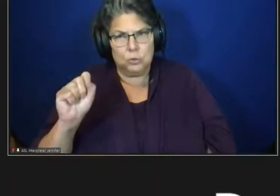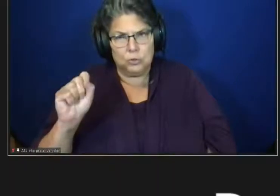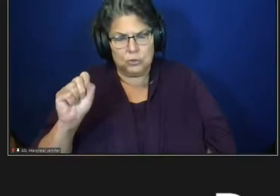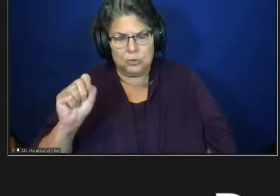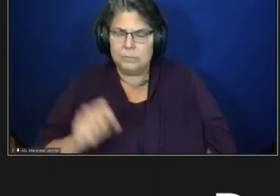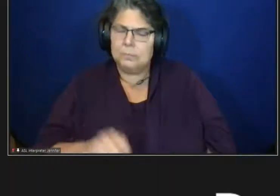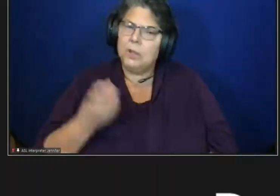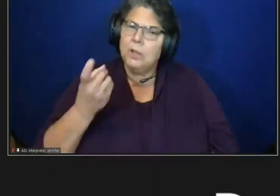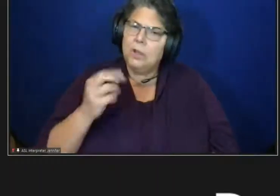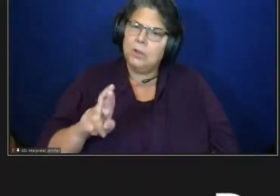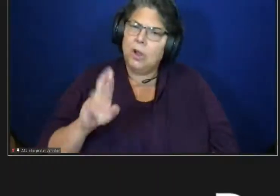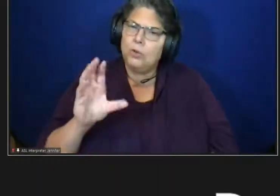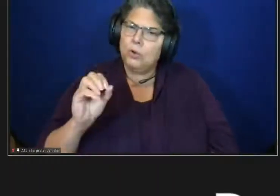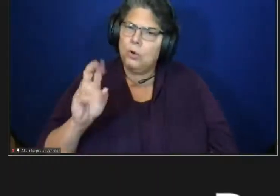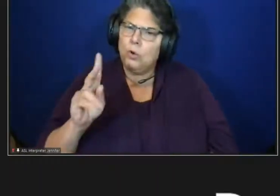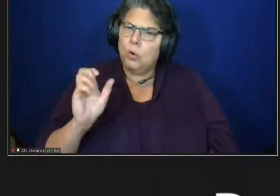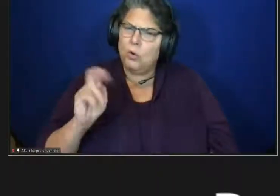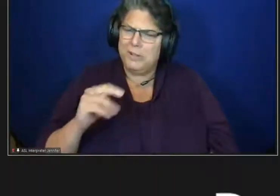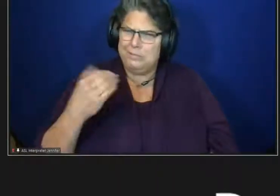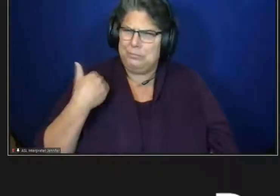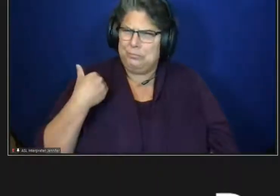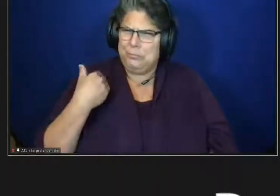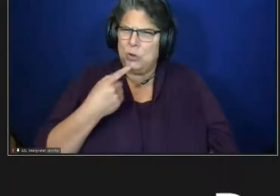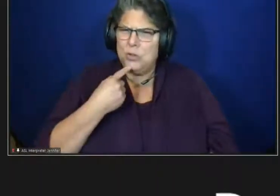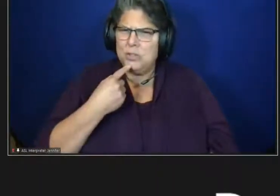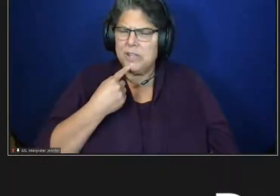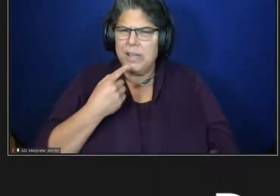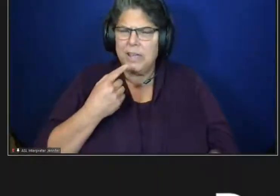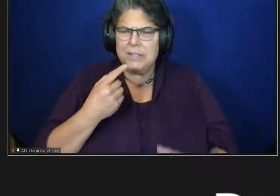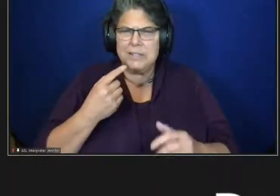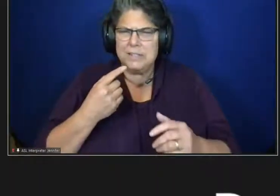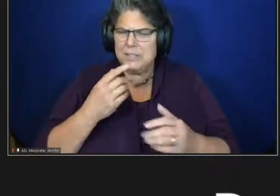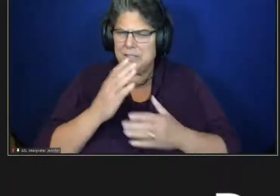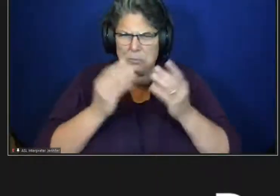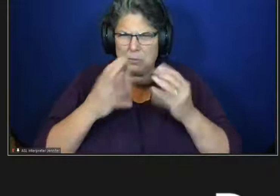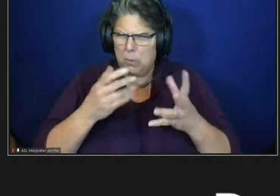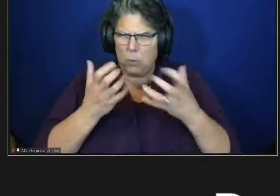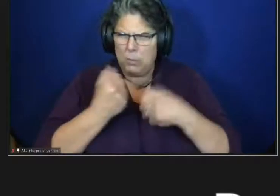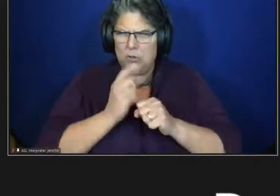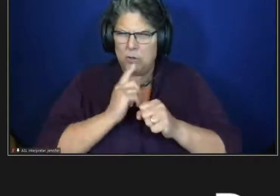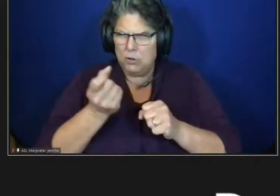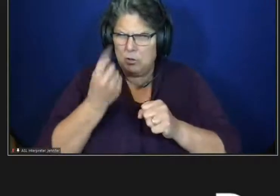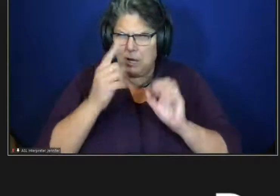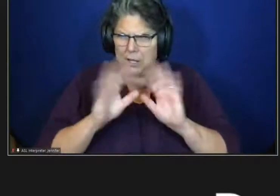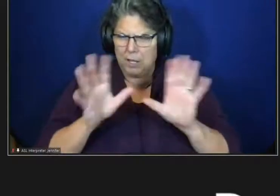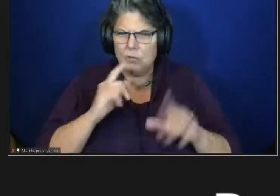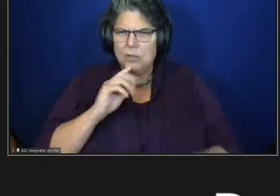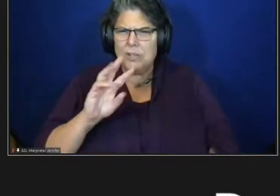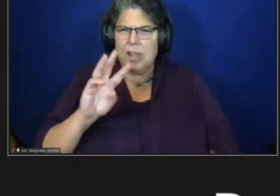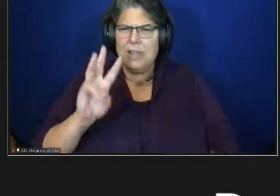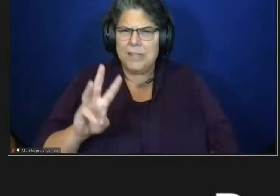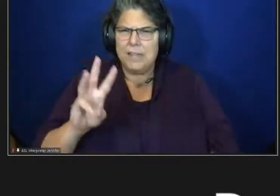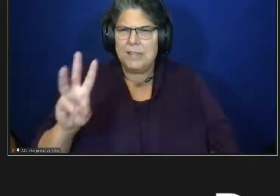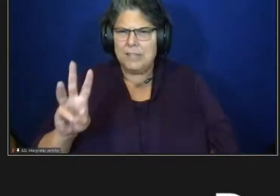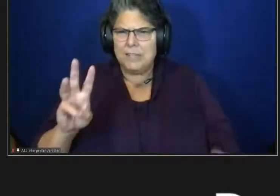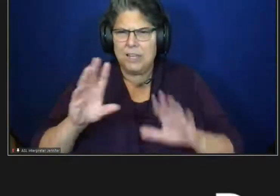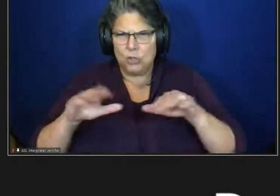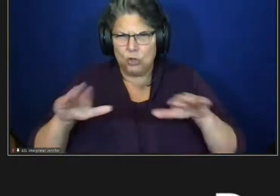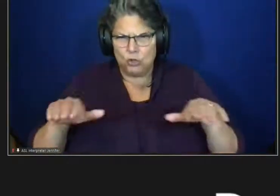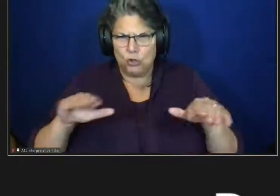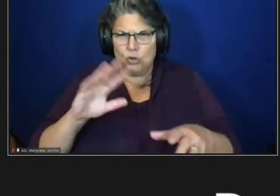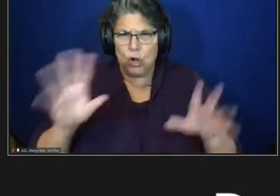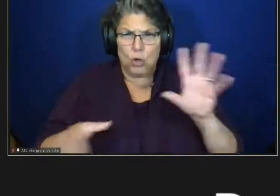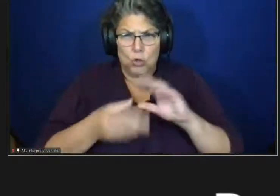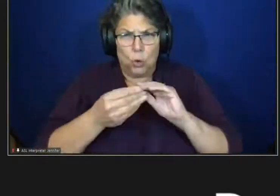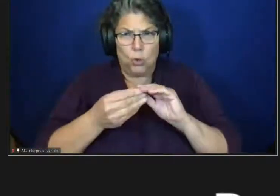Dr. Coren, earlier on you said some data, and I want to make sure I got that clear. You said 66 children total